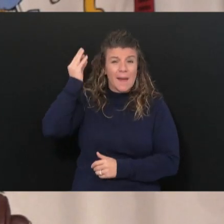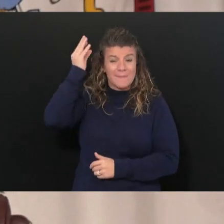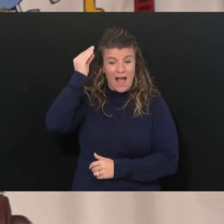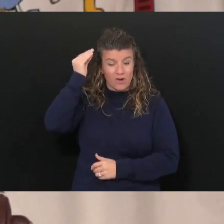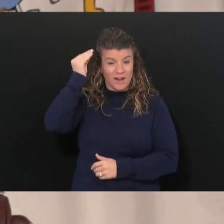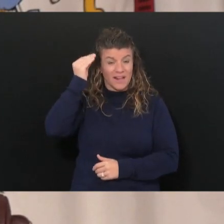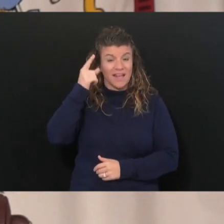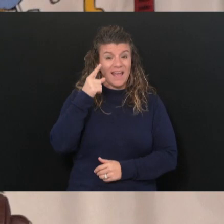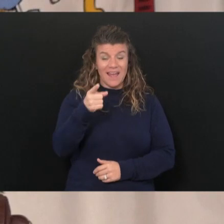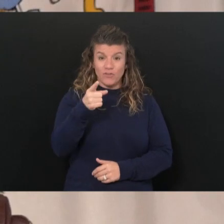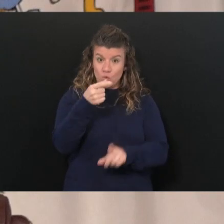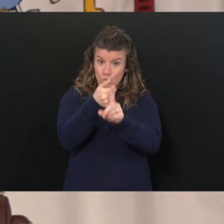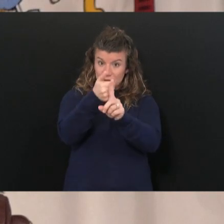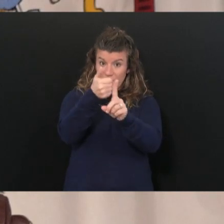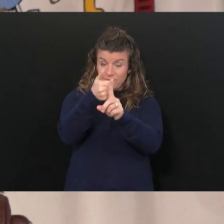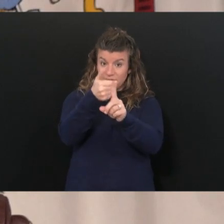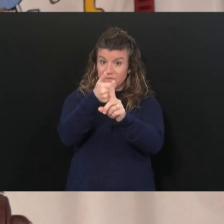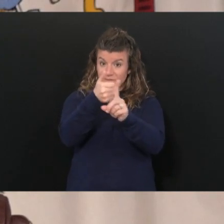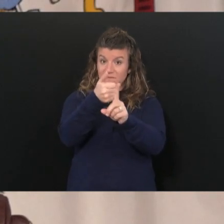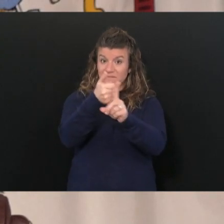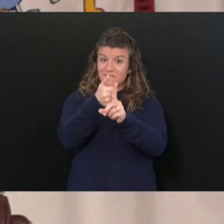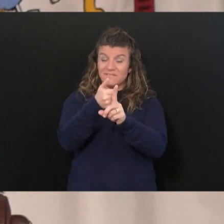way, somehow,